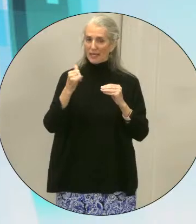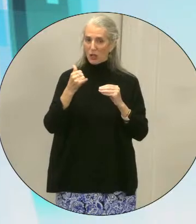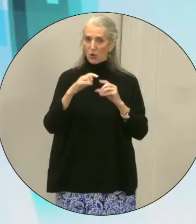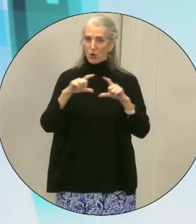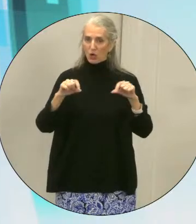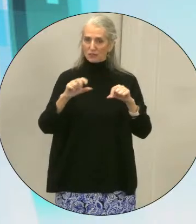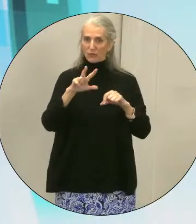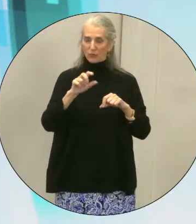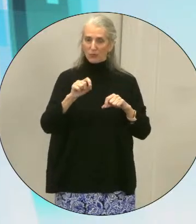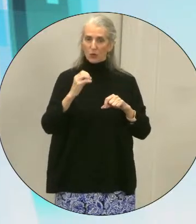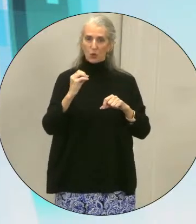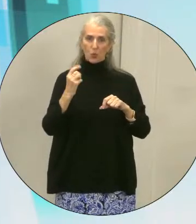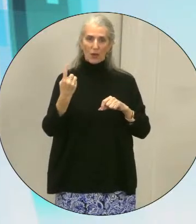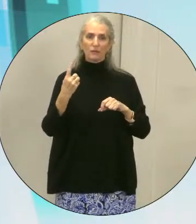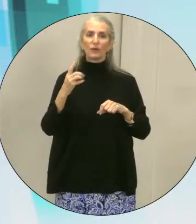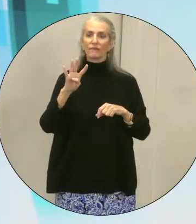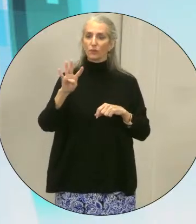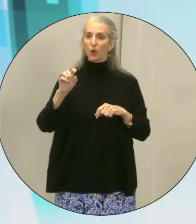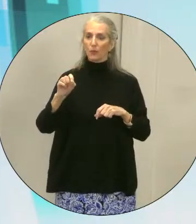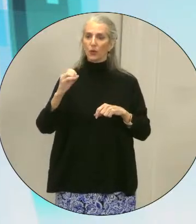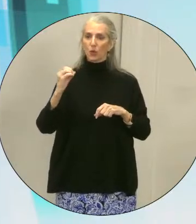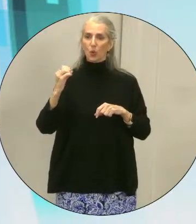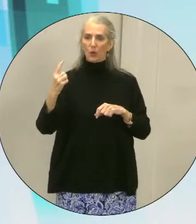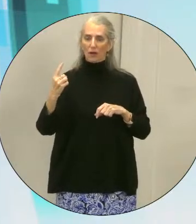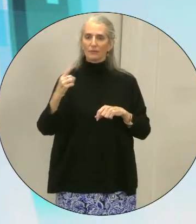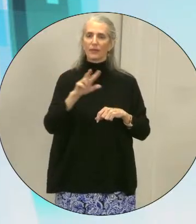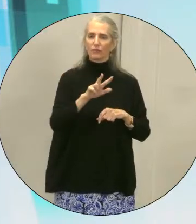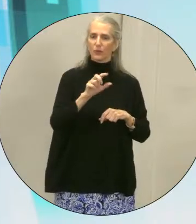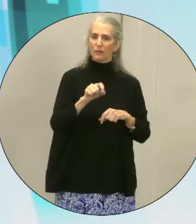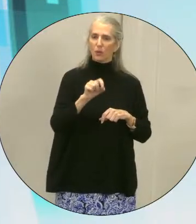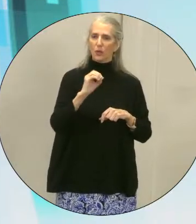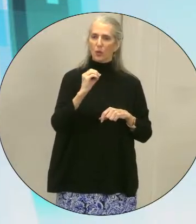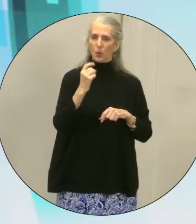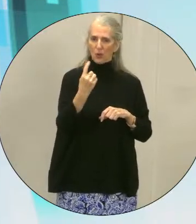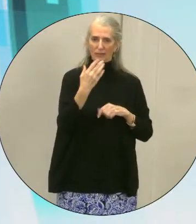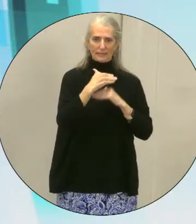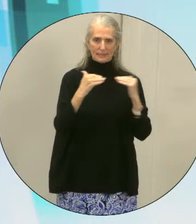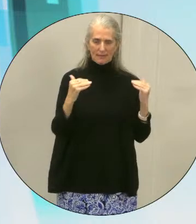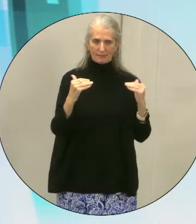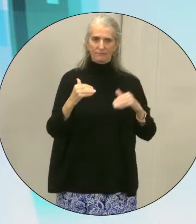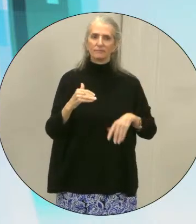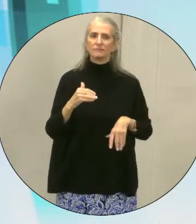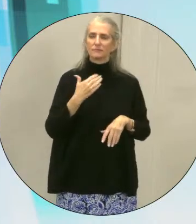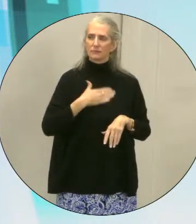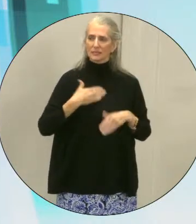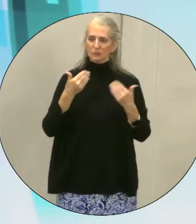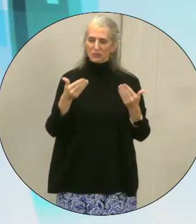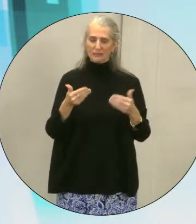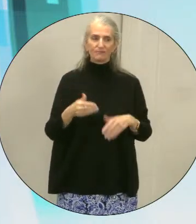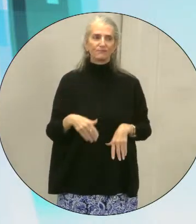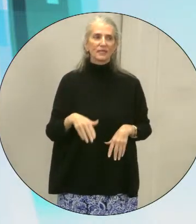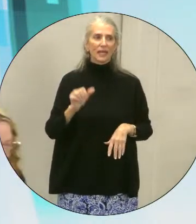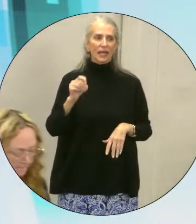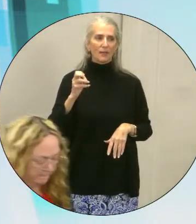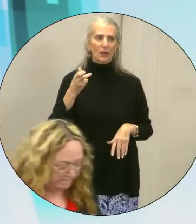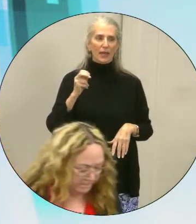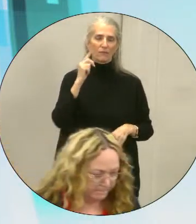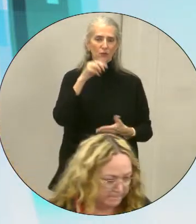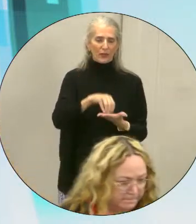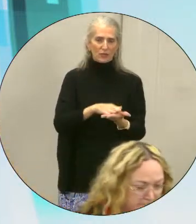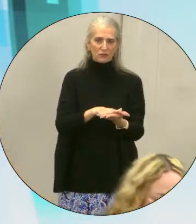have 4.01, but for 3.01, that is it. Please proceed. Abraham Camejo for the